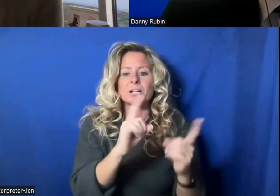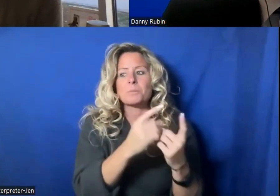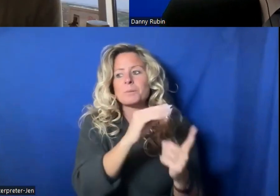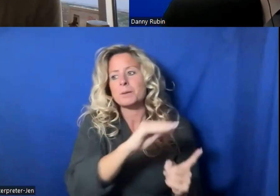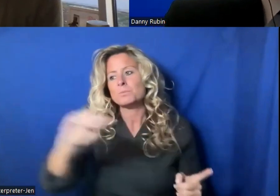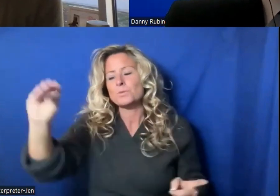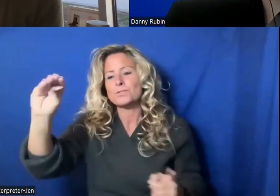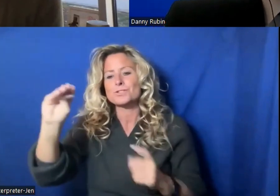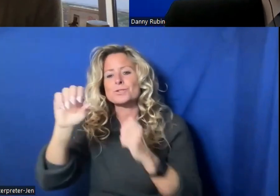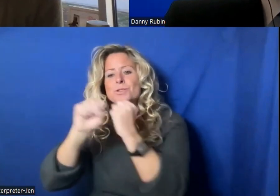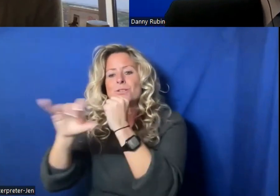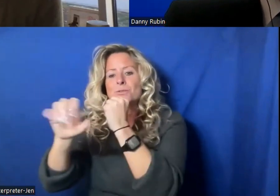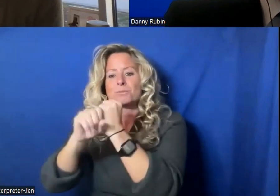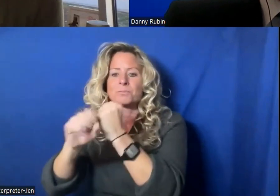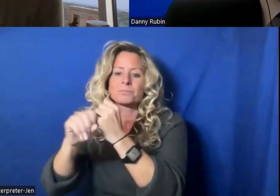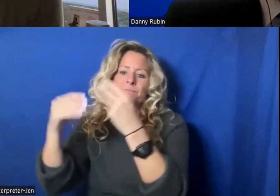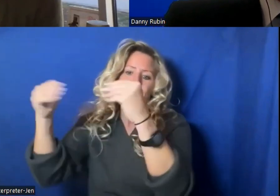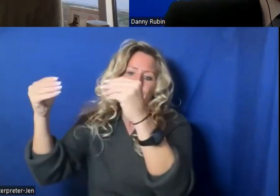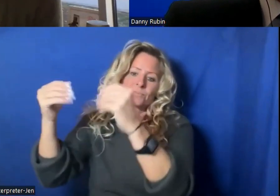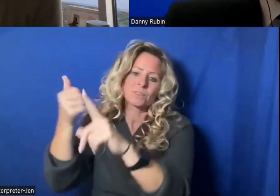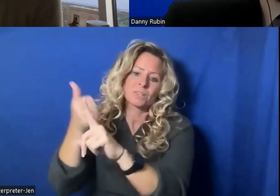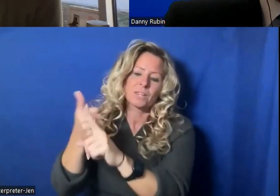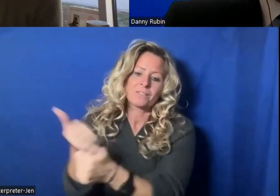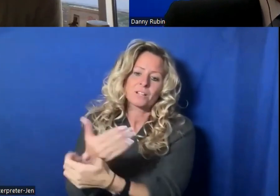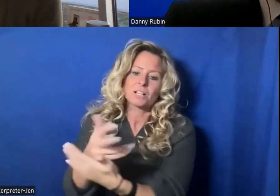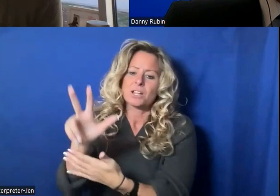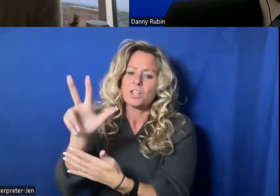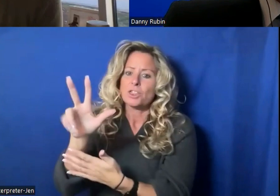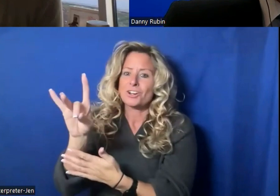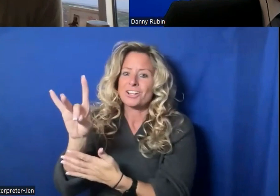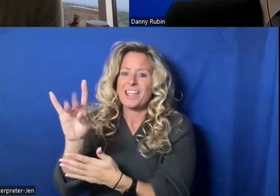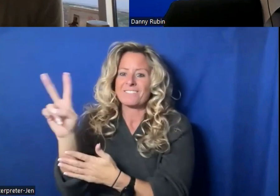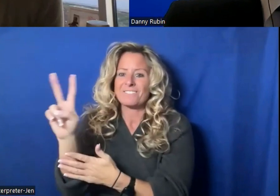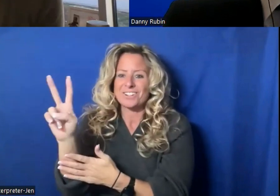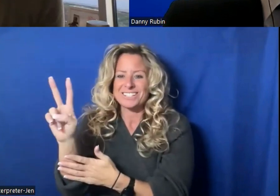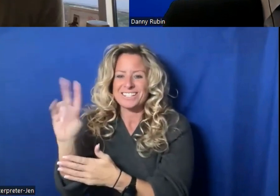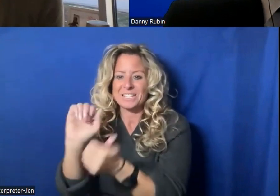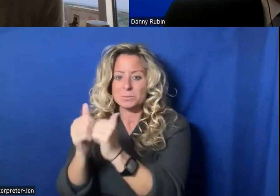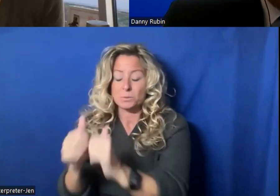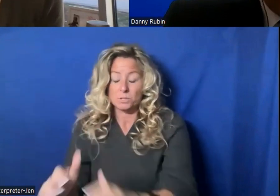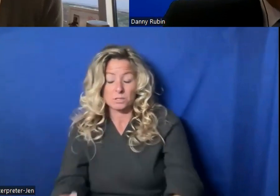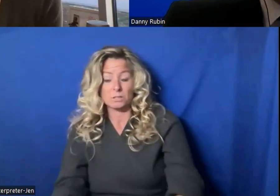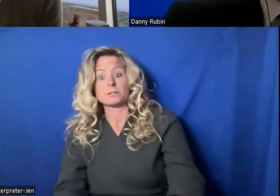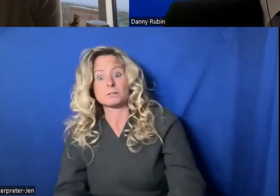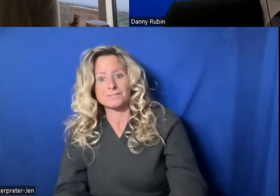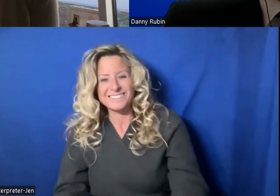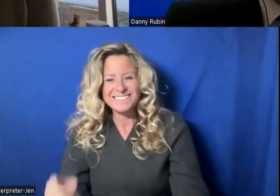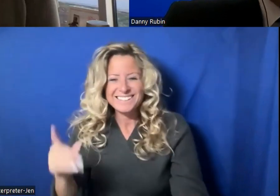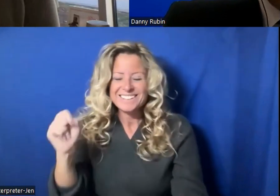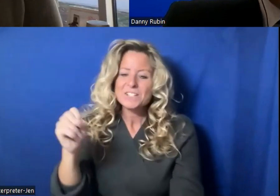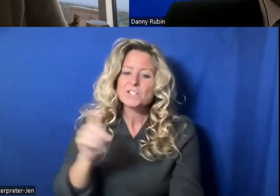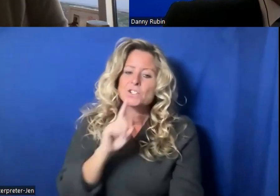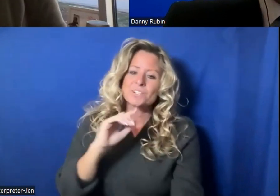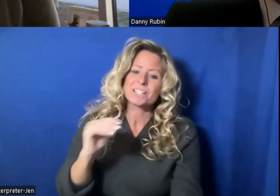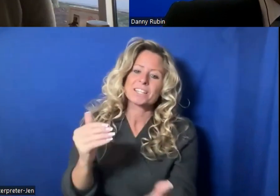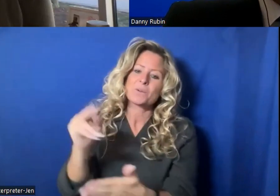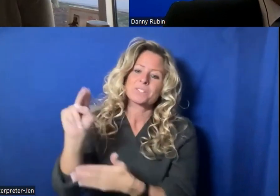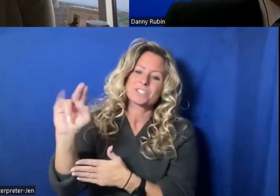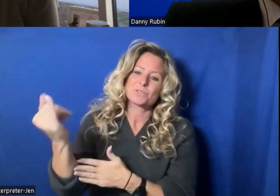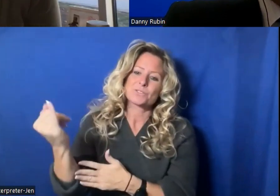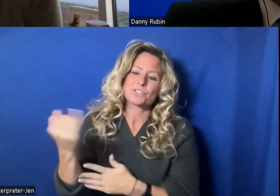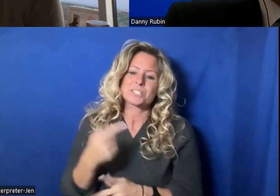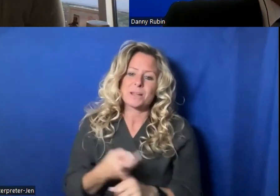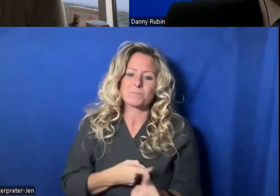marketing side and did all their marketing for they have 38 varsity sports. And so that was in New Jersey. I'm